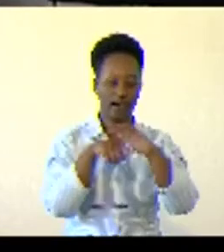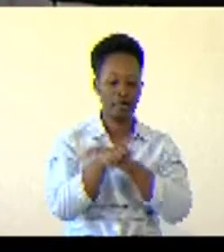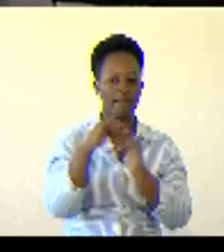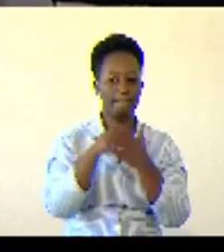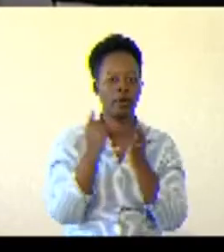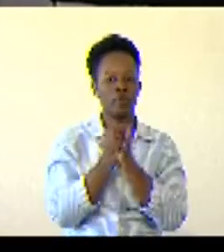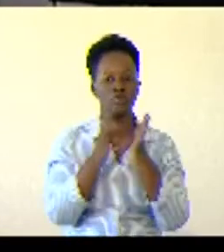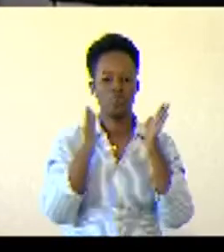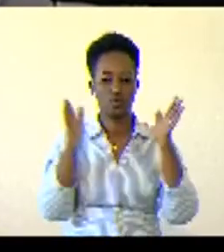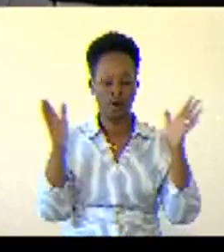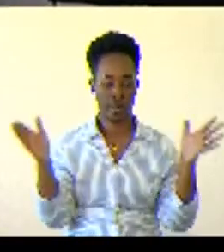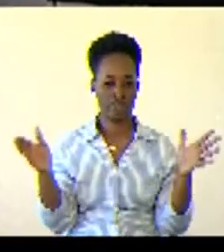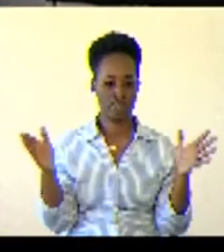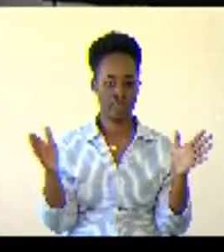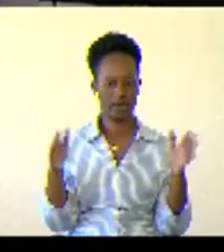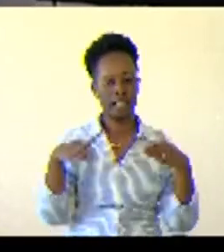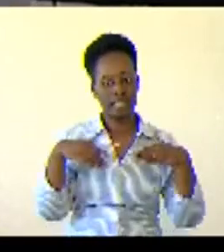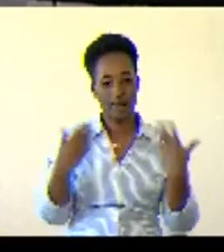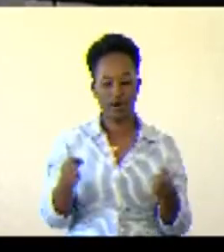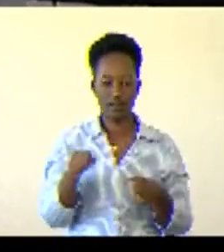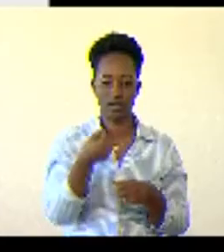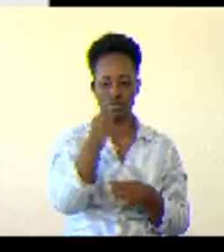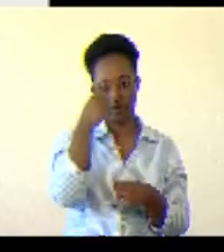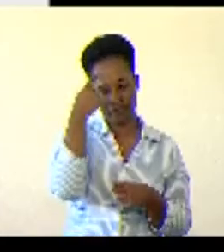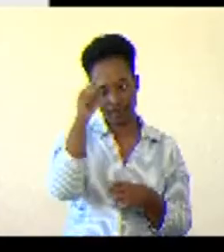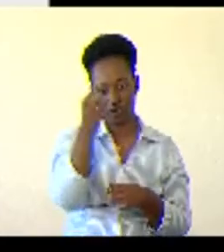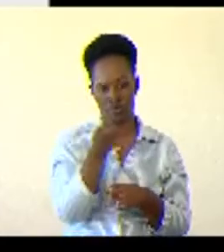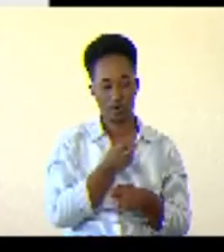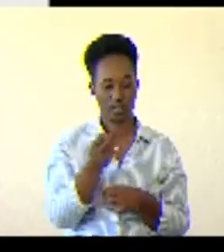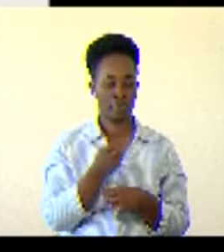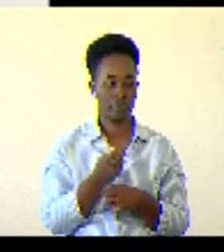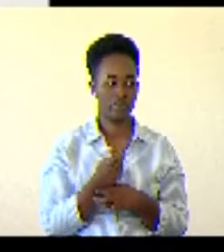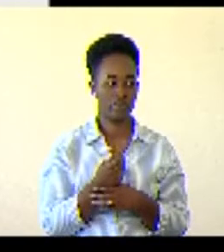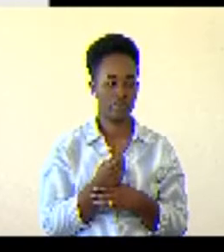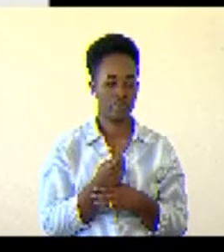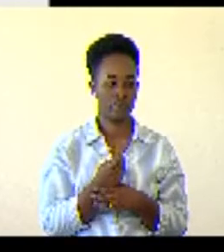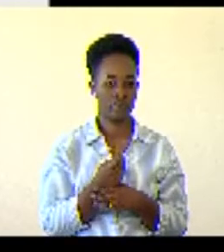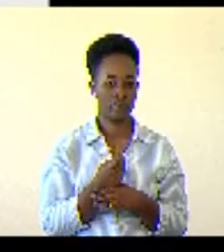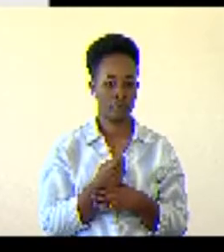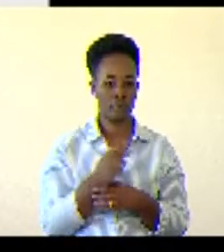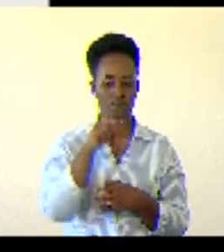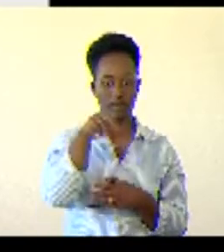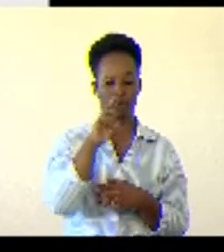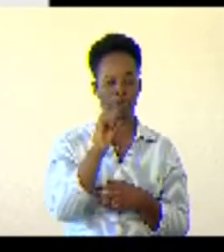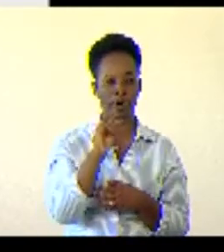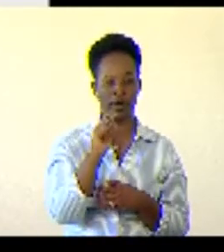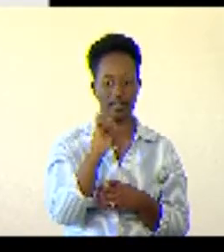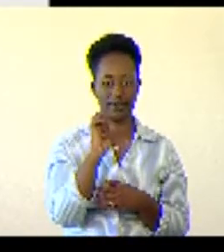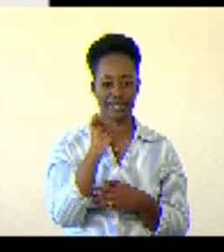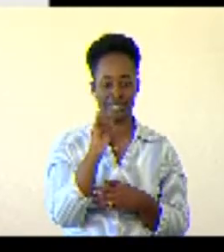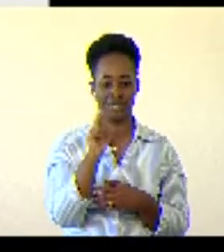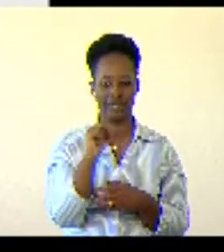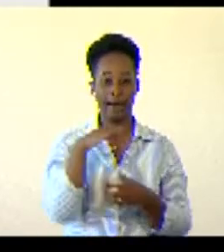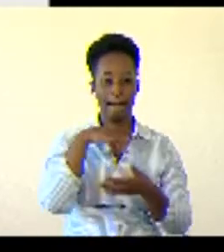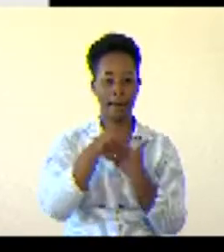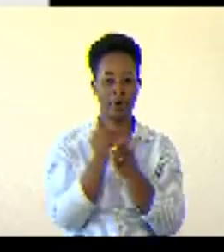through the plasma membrane or to move through the transport, or through a transport protein. Because they are very large,